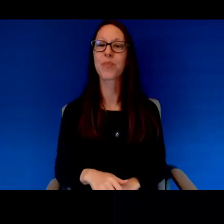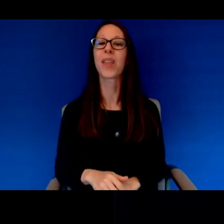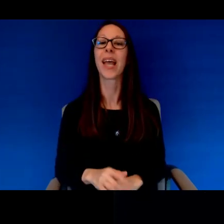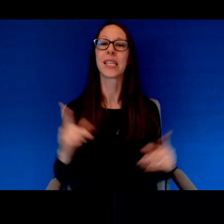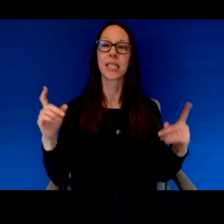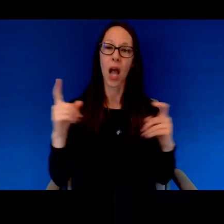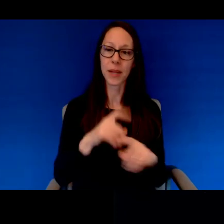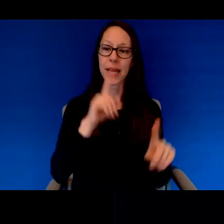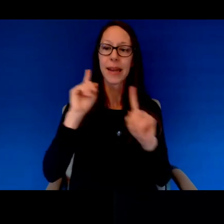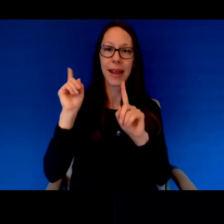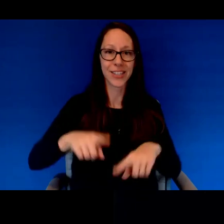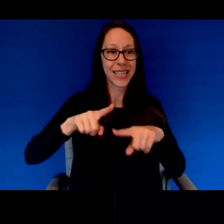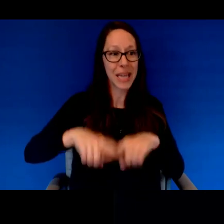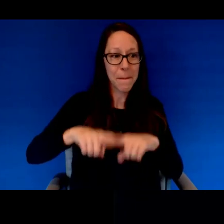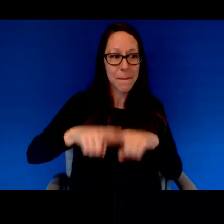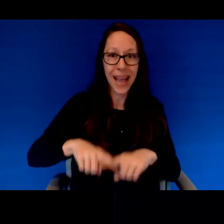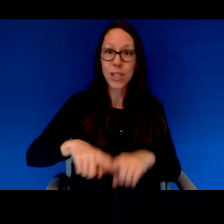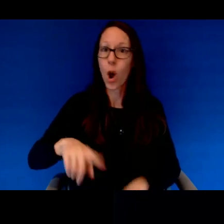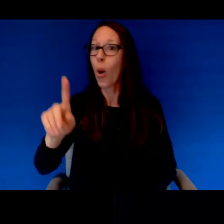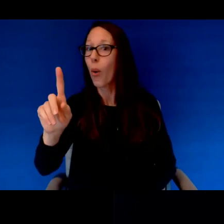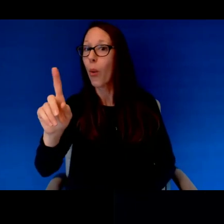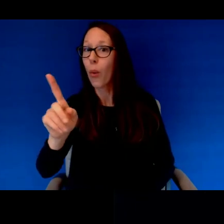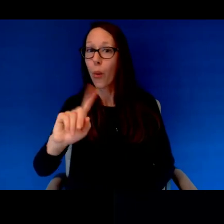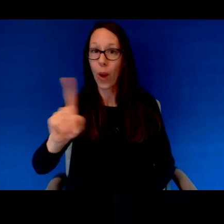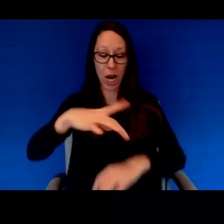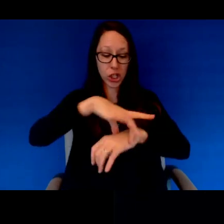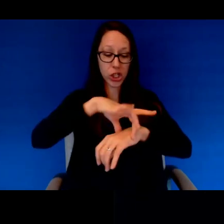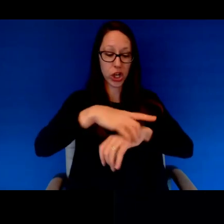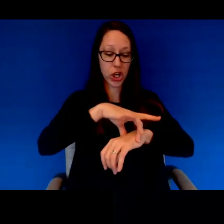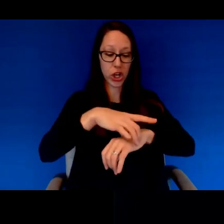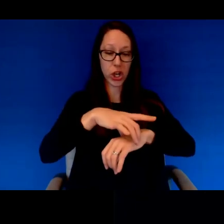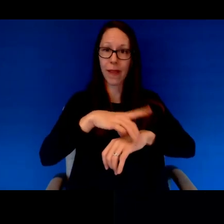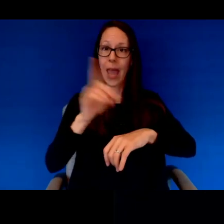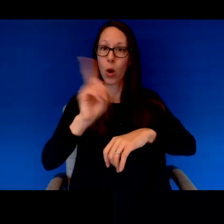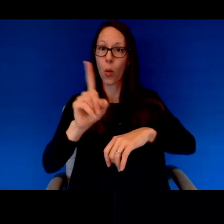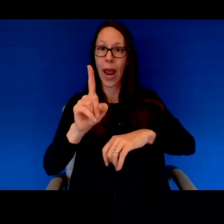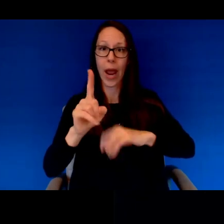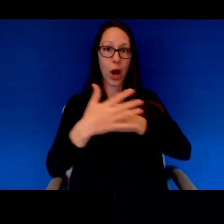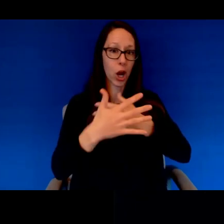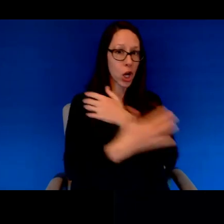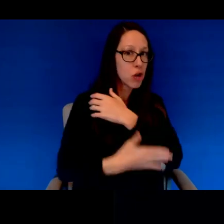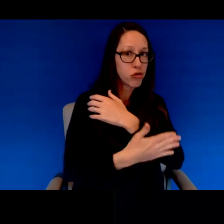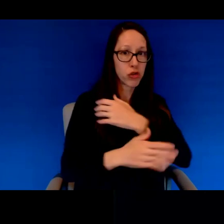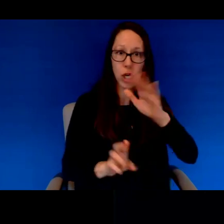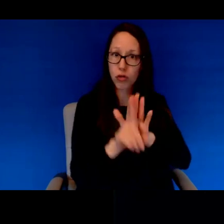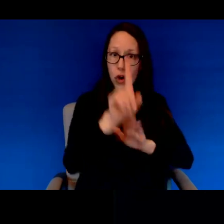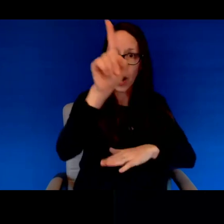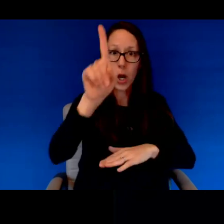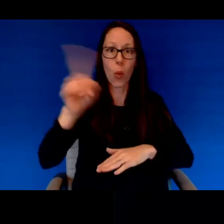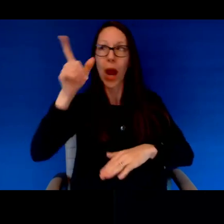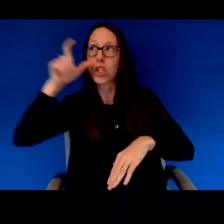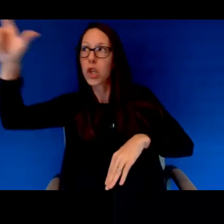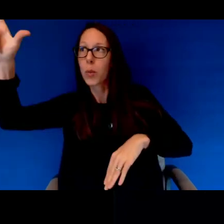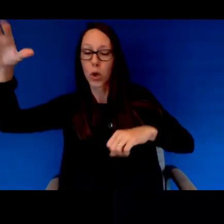complicated answer. It depends on where the Earth is. Where are you leaving from? Where is the moon at? It can be